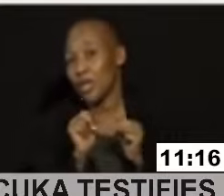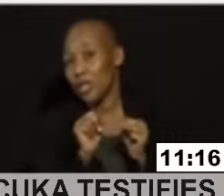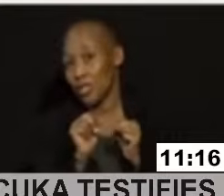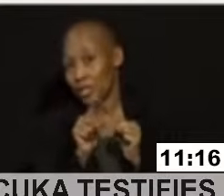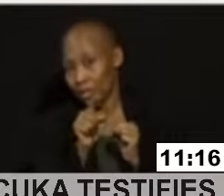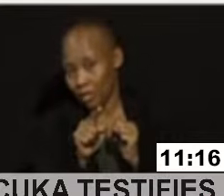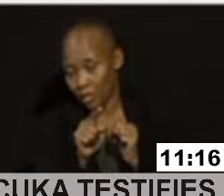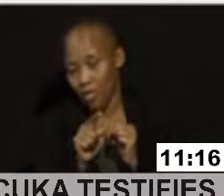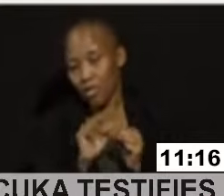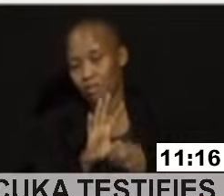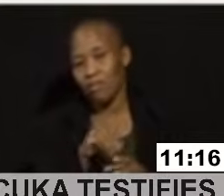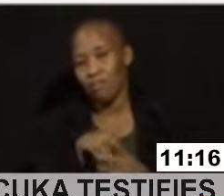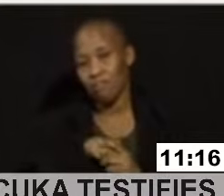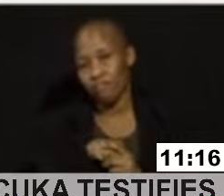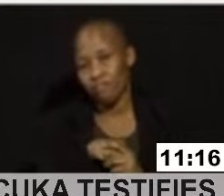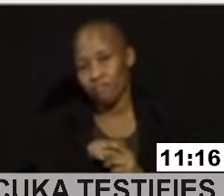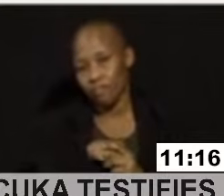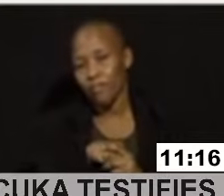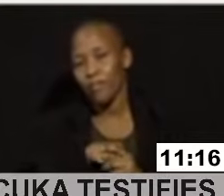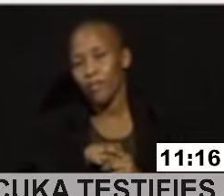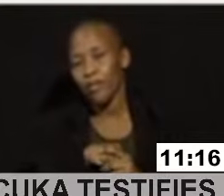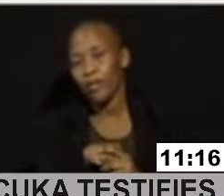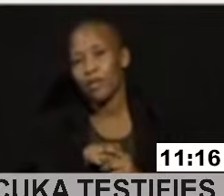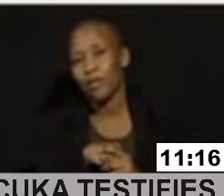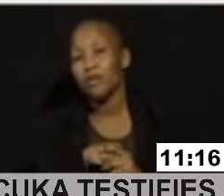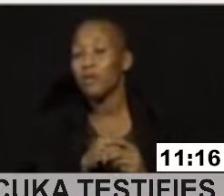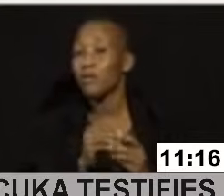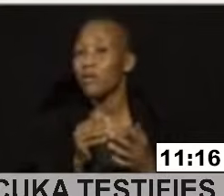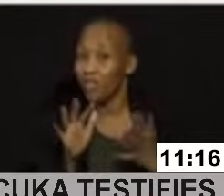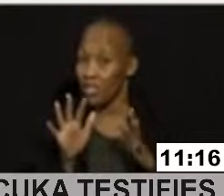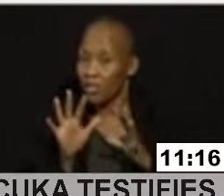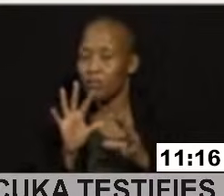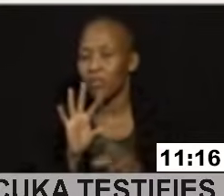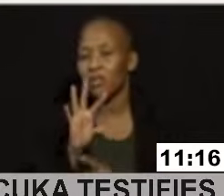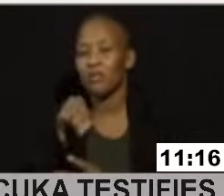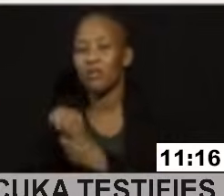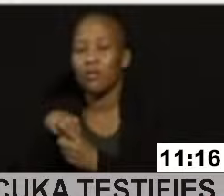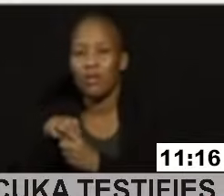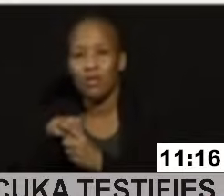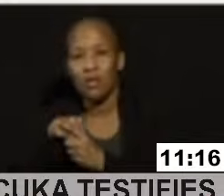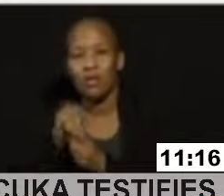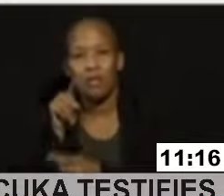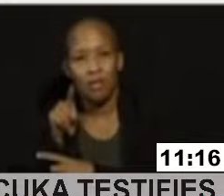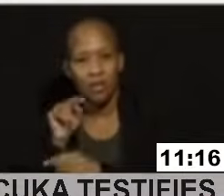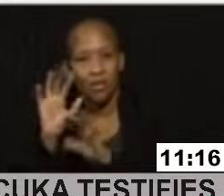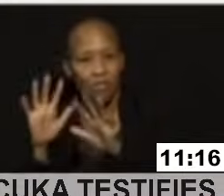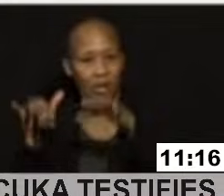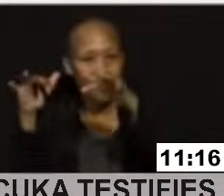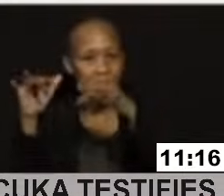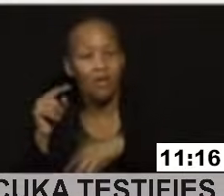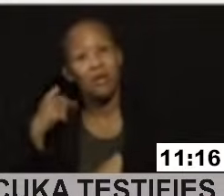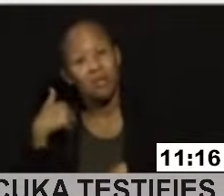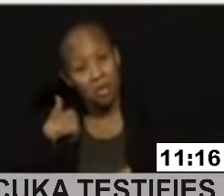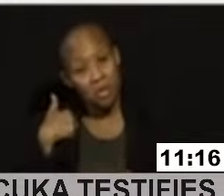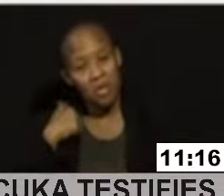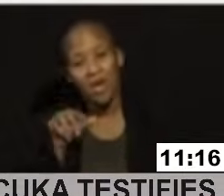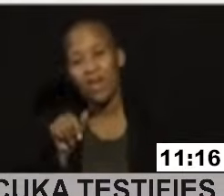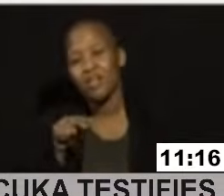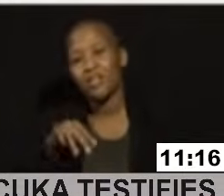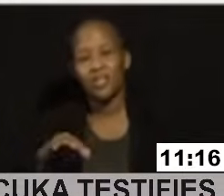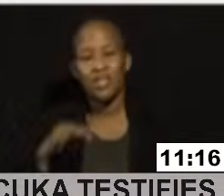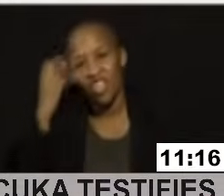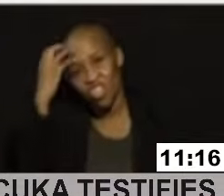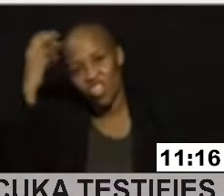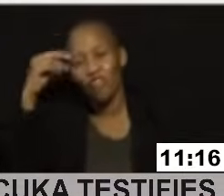negotiations, and then went to Parliament. I was the chief whip of the majority party in the Senate.